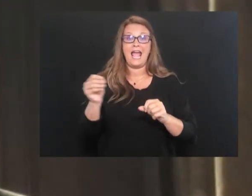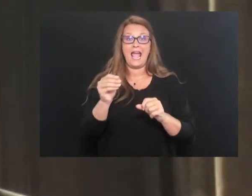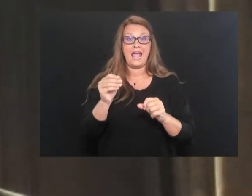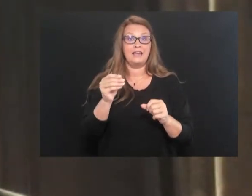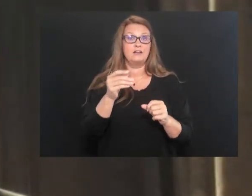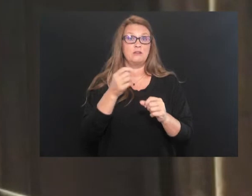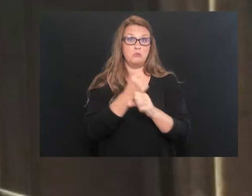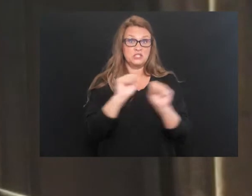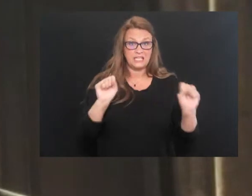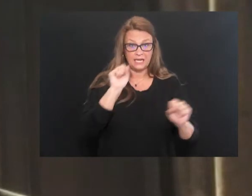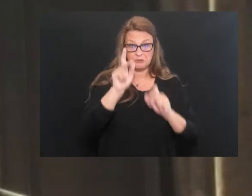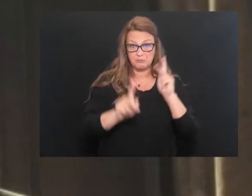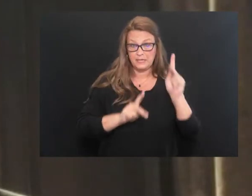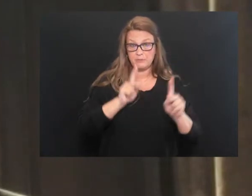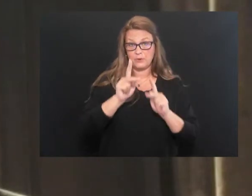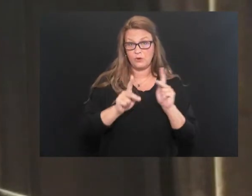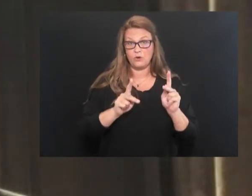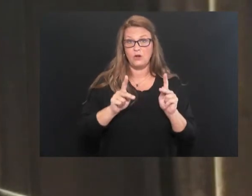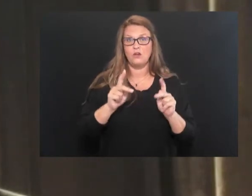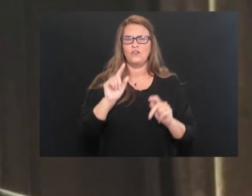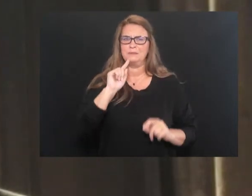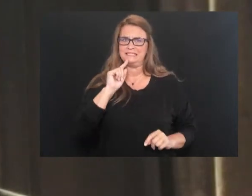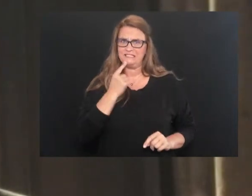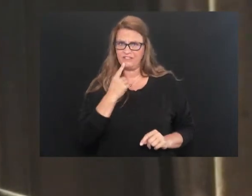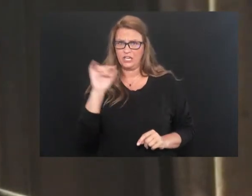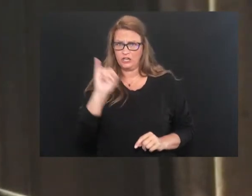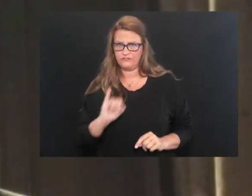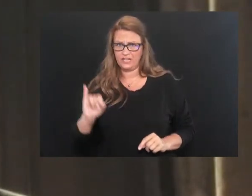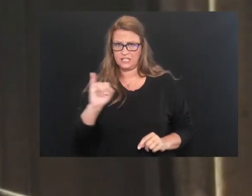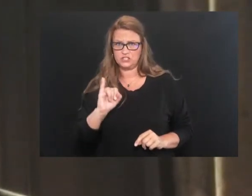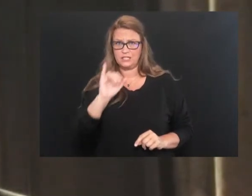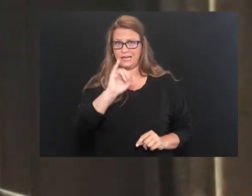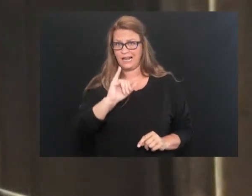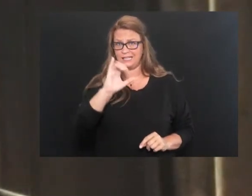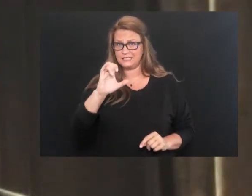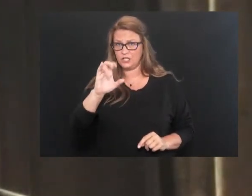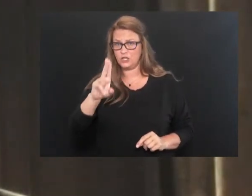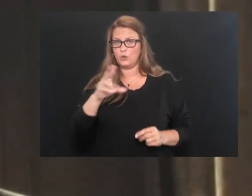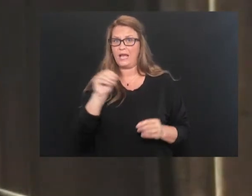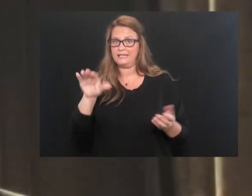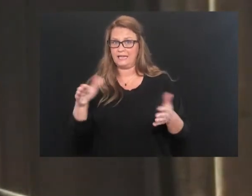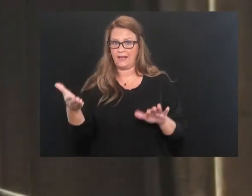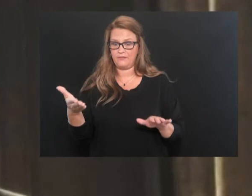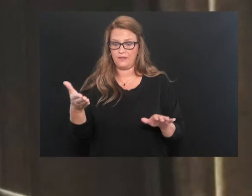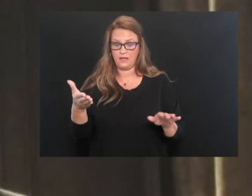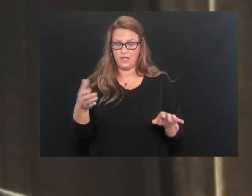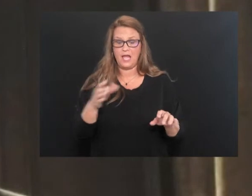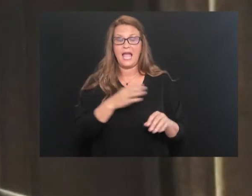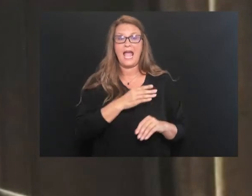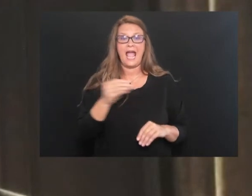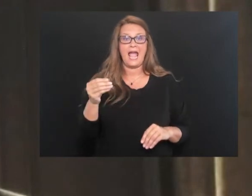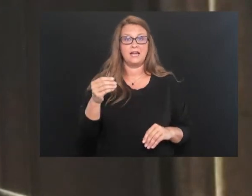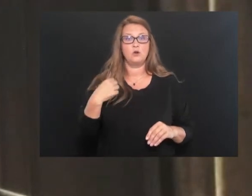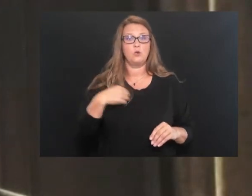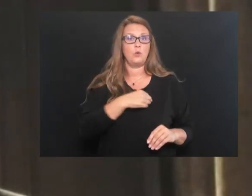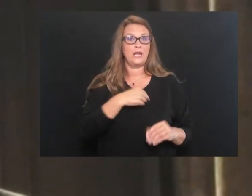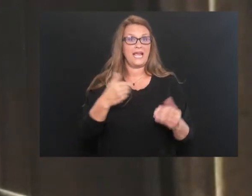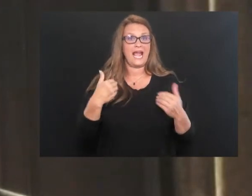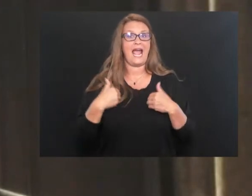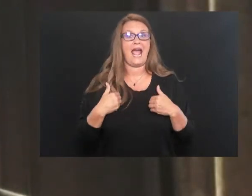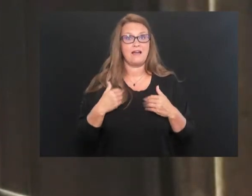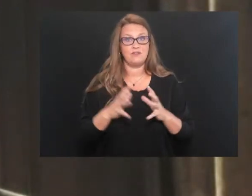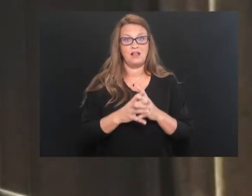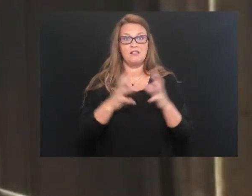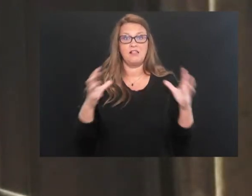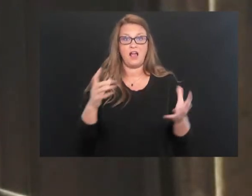certainly protective against severe infection, hospitalization, ICU admission, and death. So ultimately, we have a tremendous